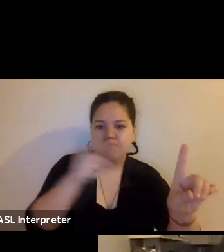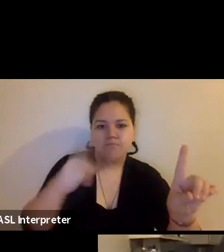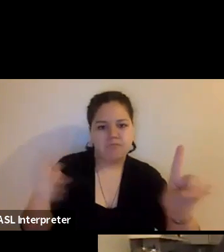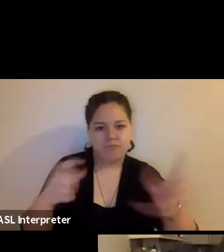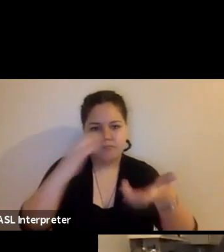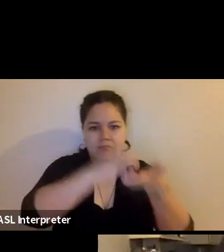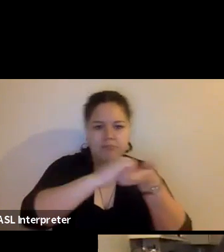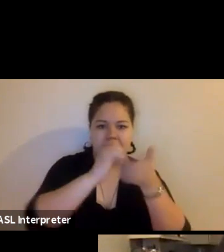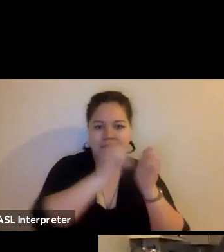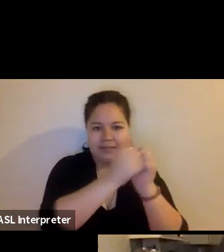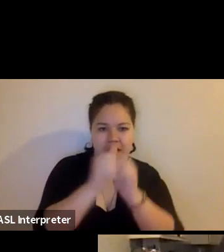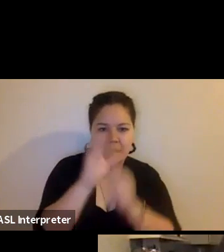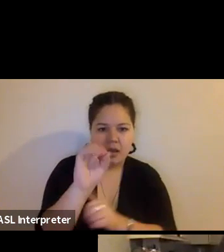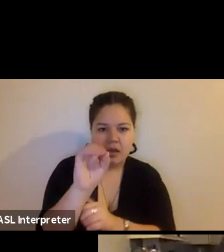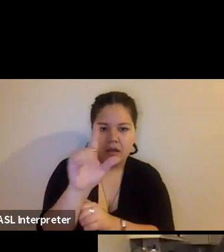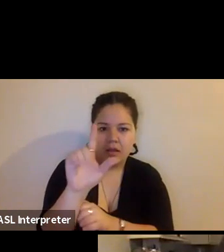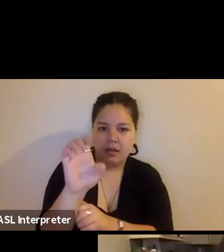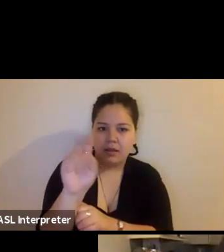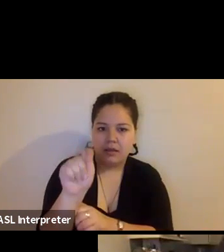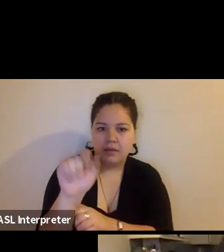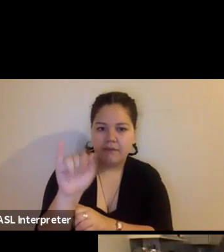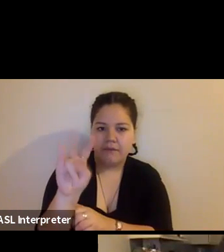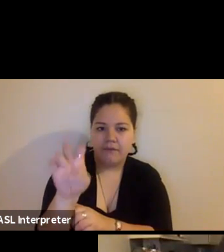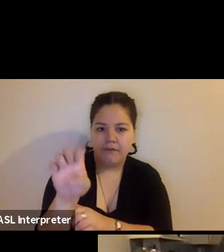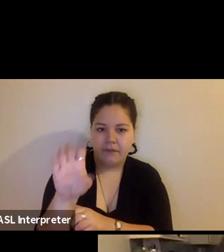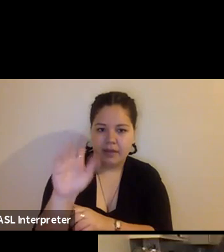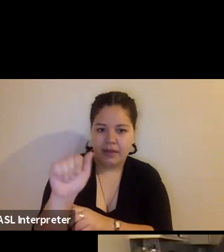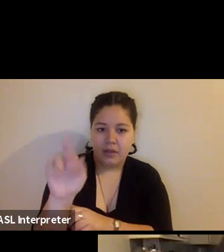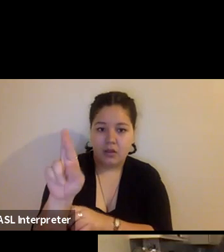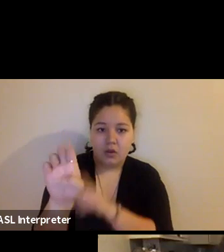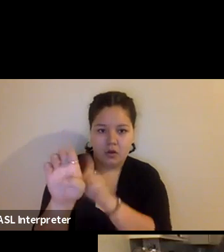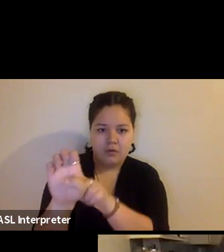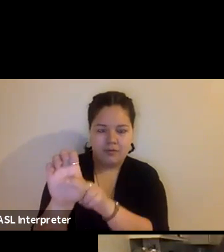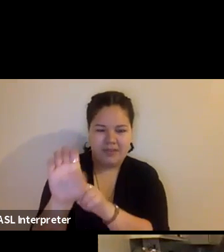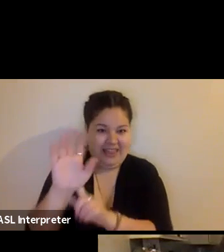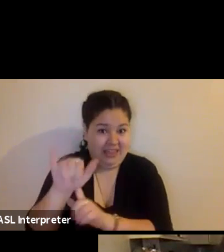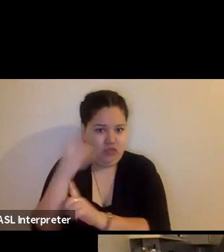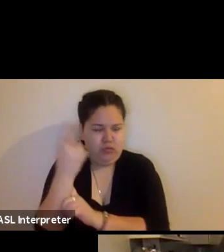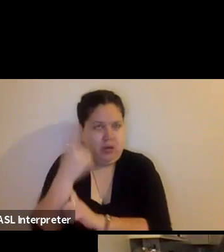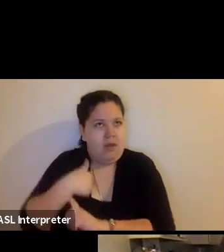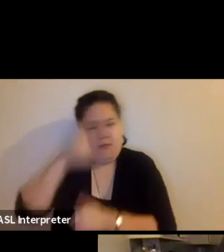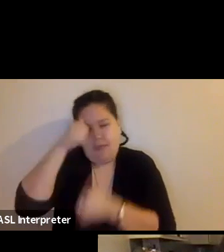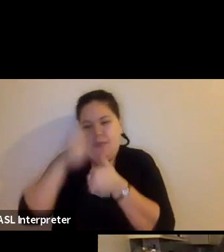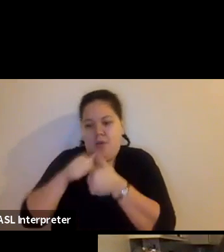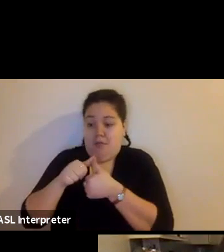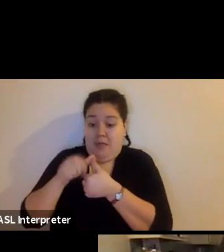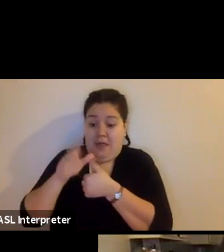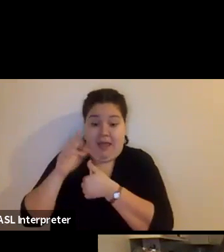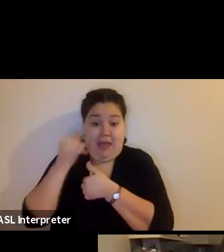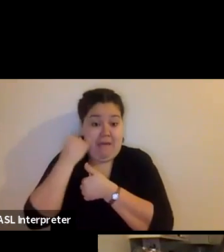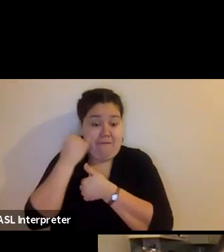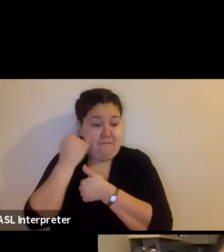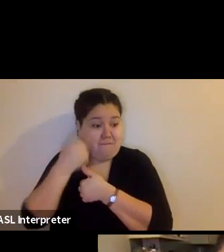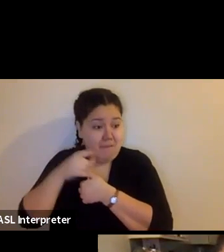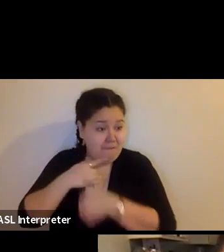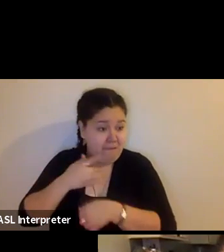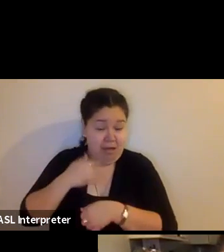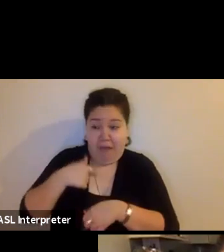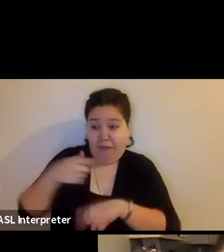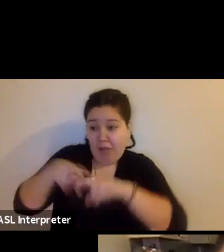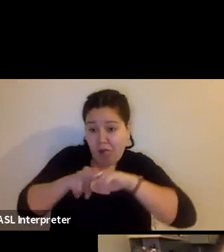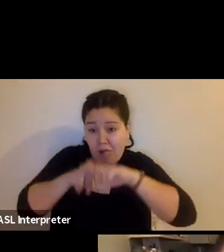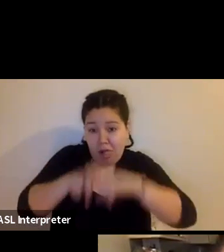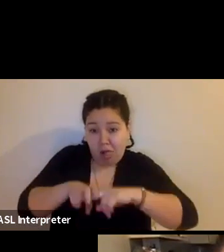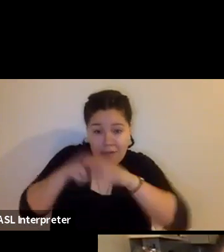which is also just reminding me that just the invitation to like move around is needed. For those who are watching, you don't have to just sit